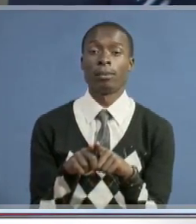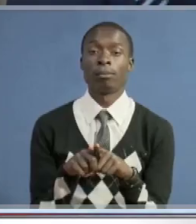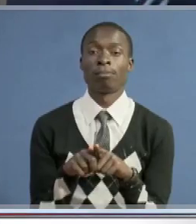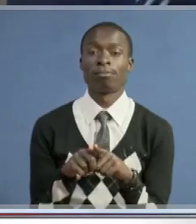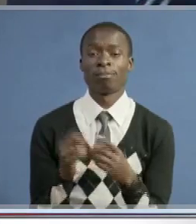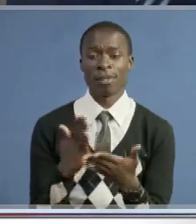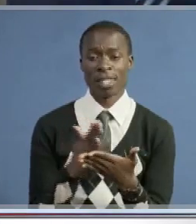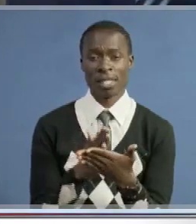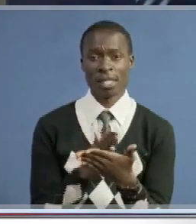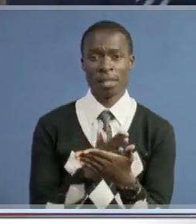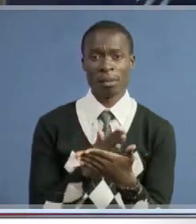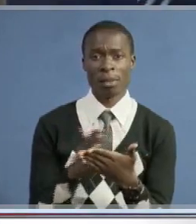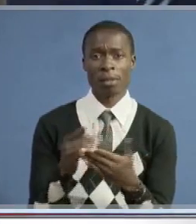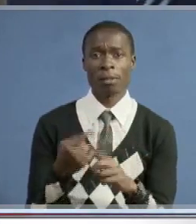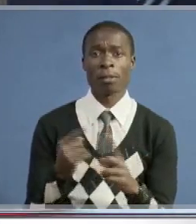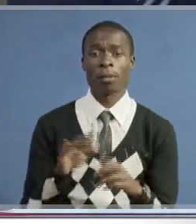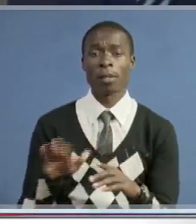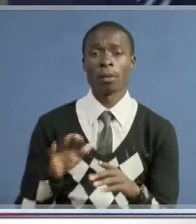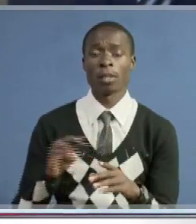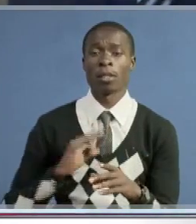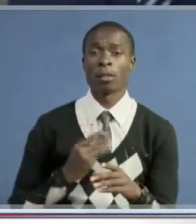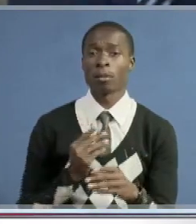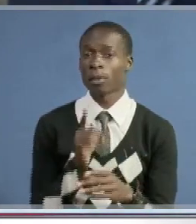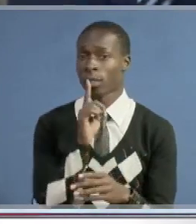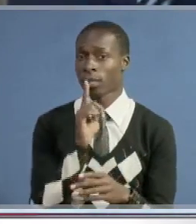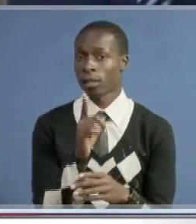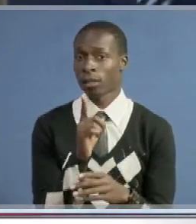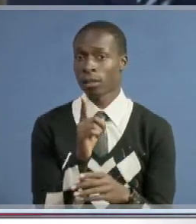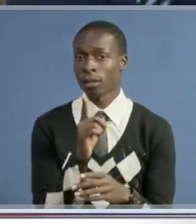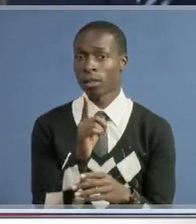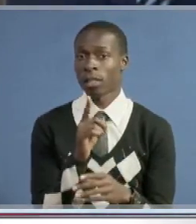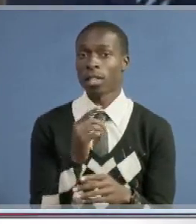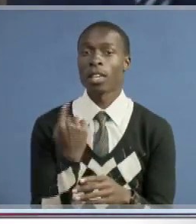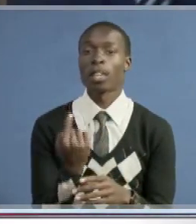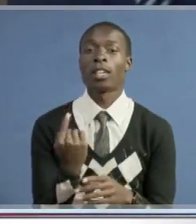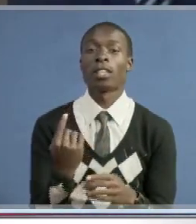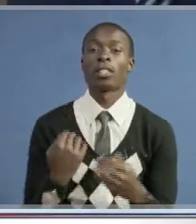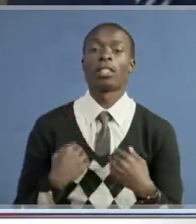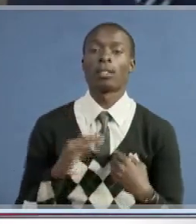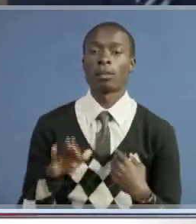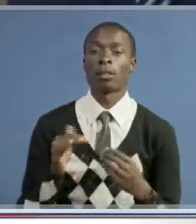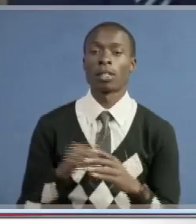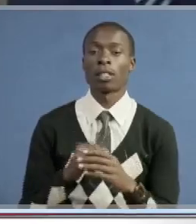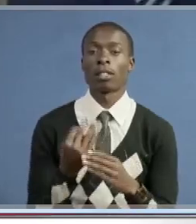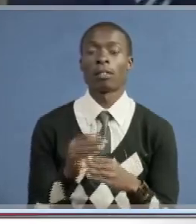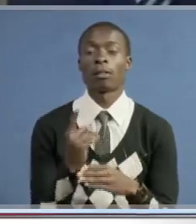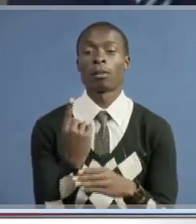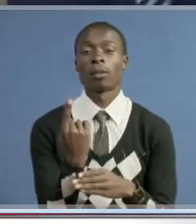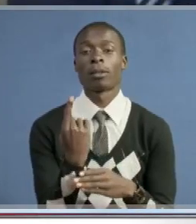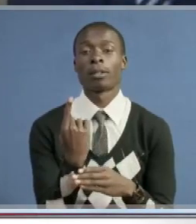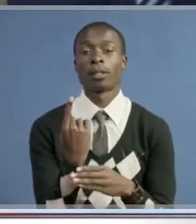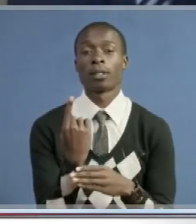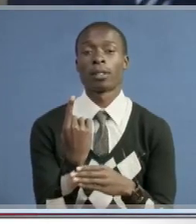apart from the places that we have made sure that each one of you will have a place in Form 1 next year,